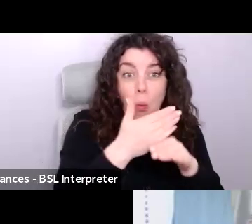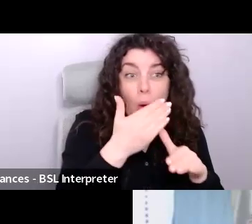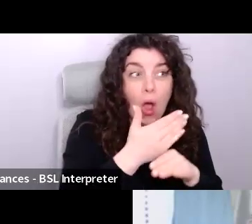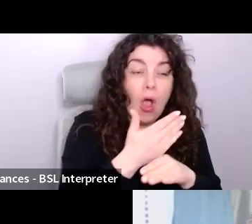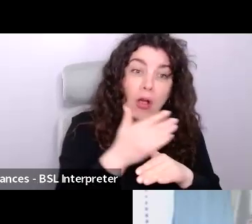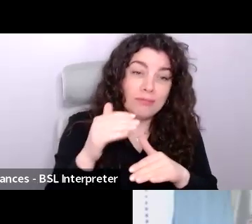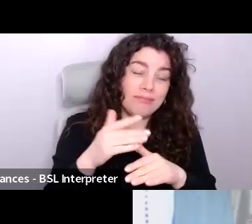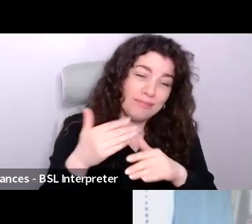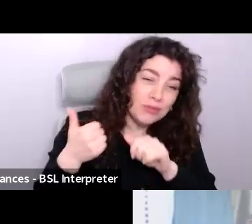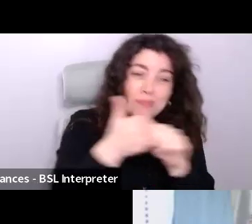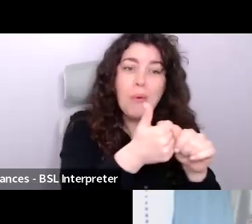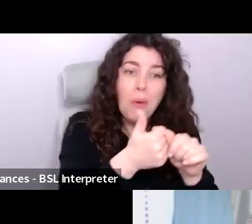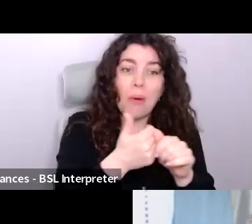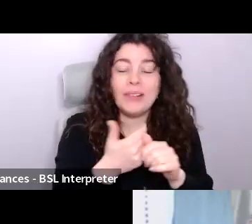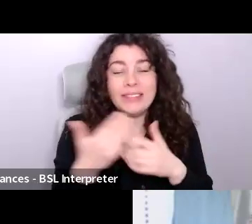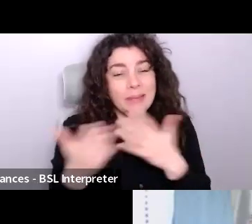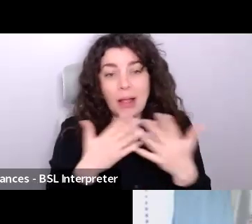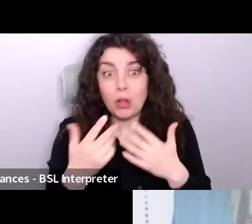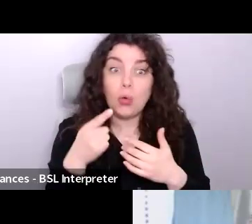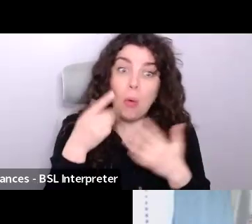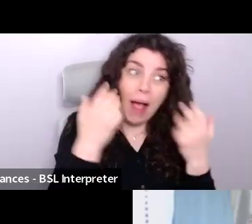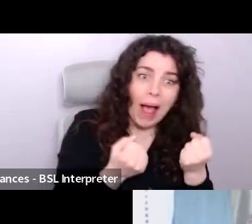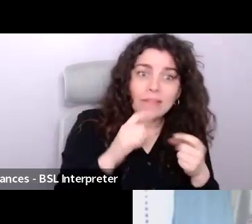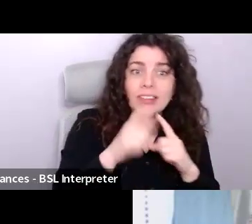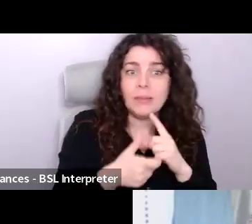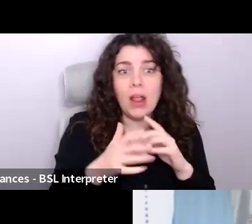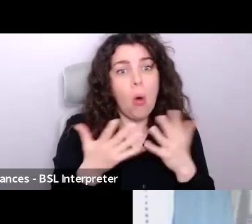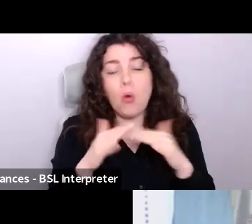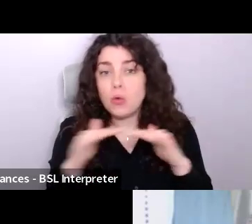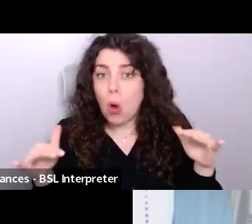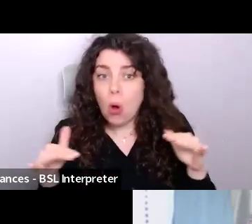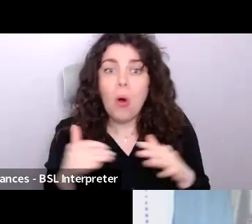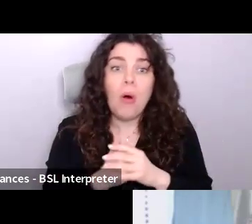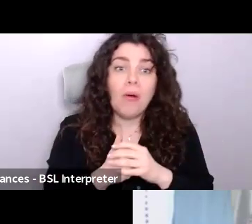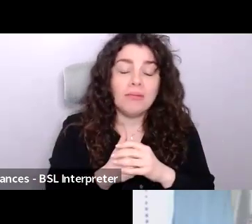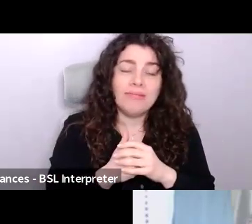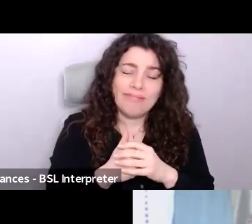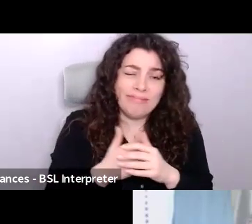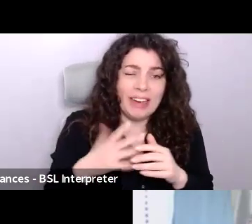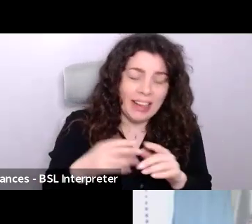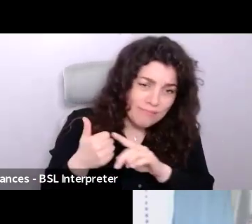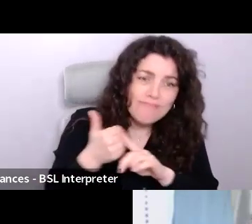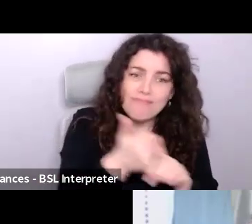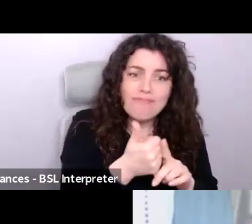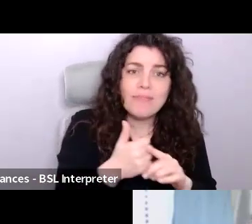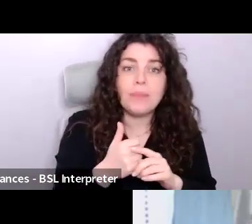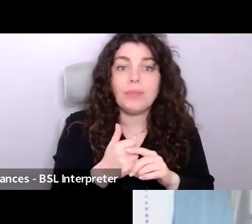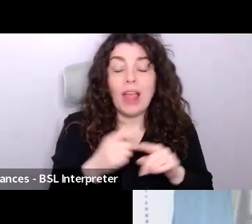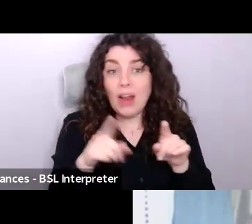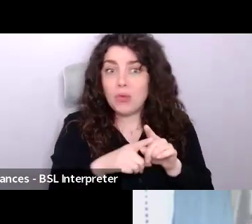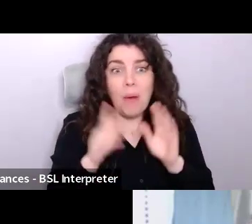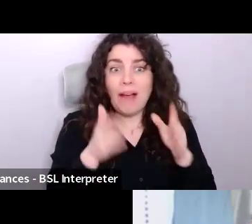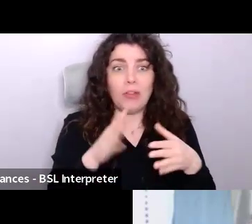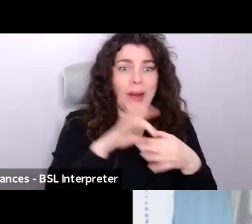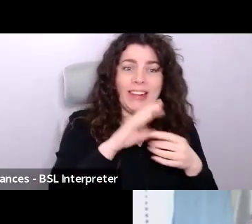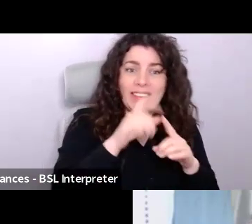not. And I think, as you were saying earlier, Deborah, it can open up accessibility and inclusivity beyond disability.